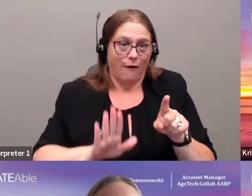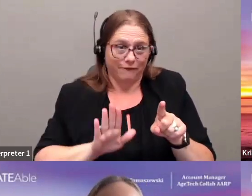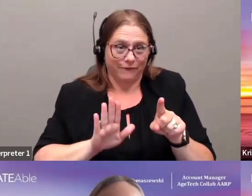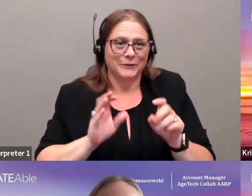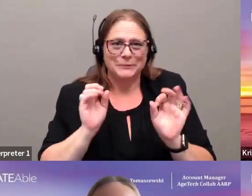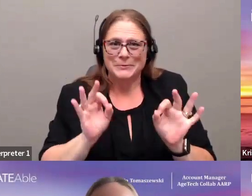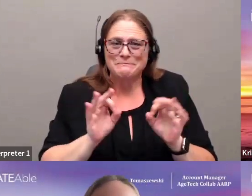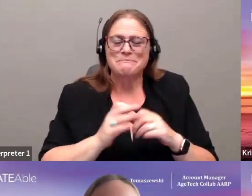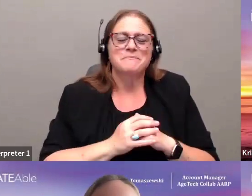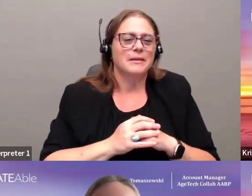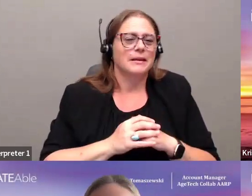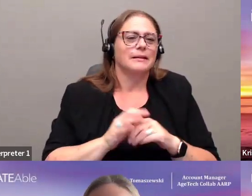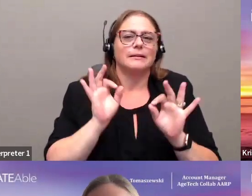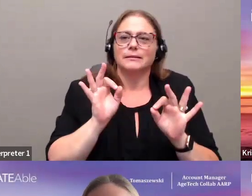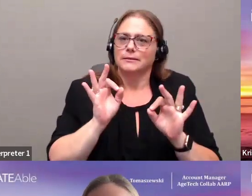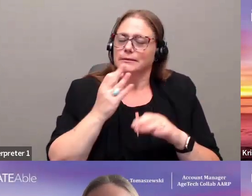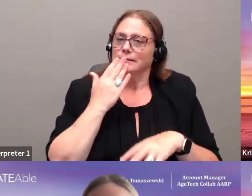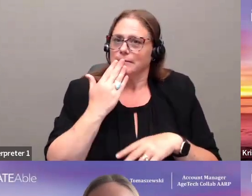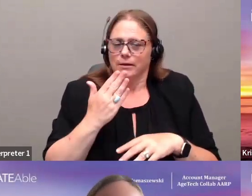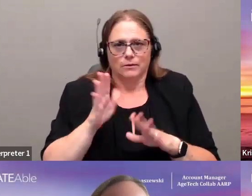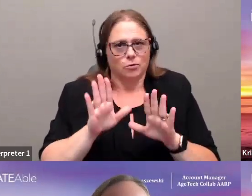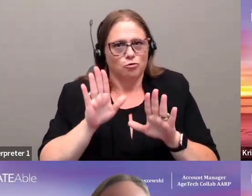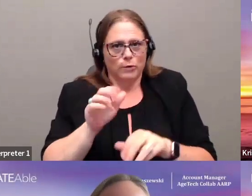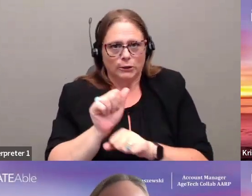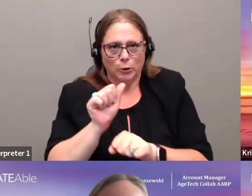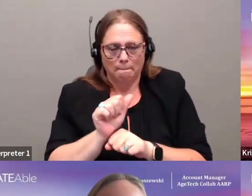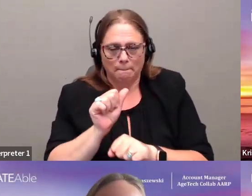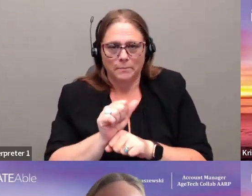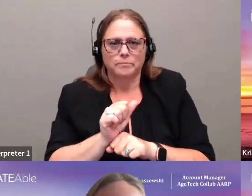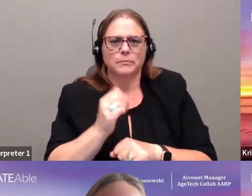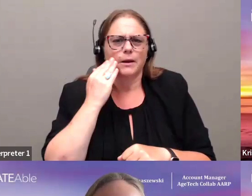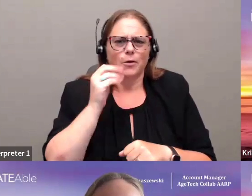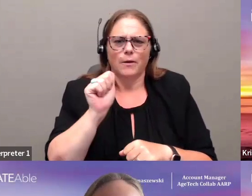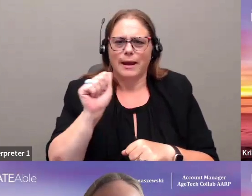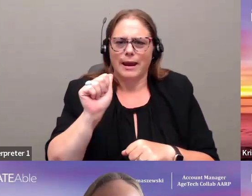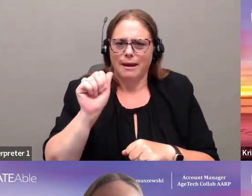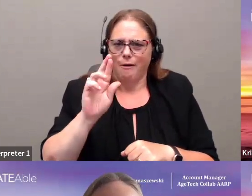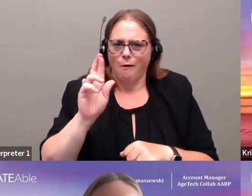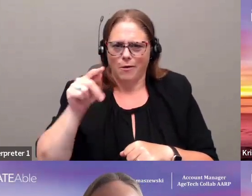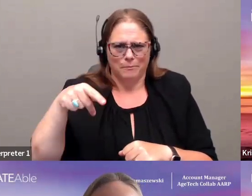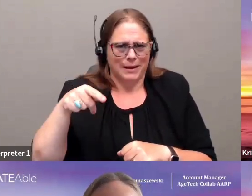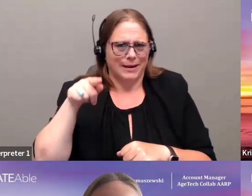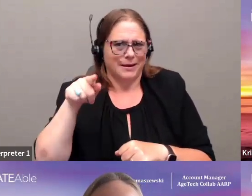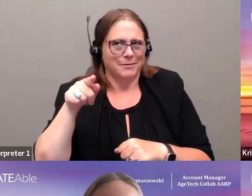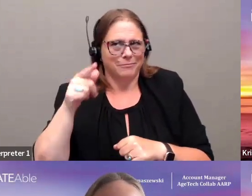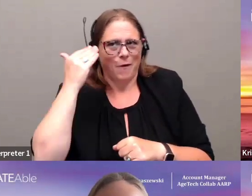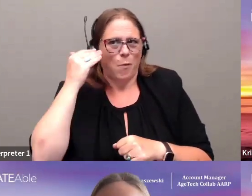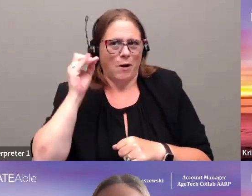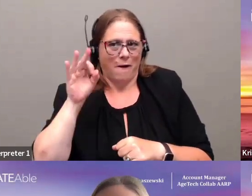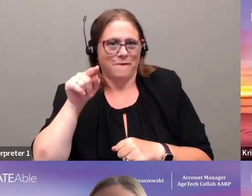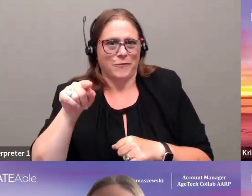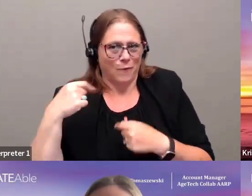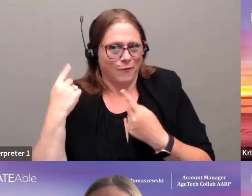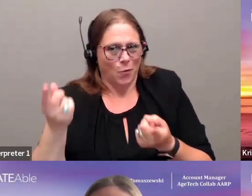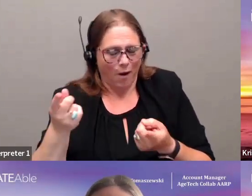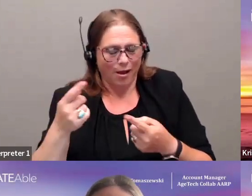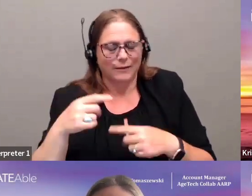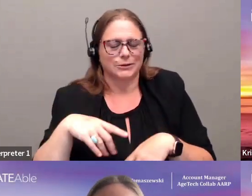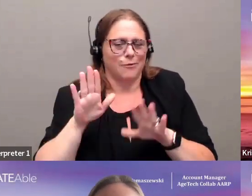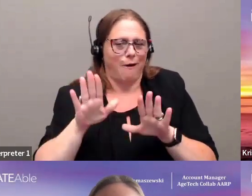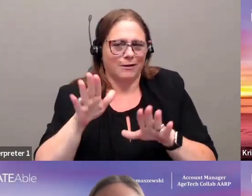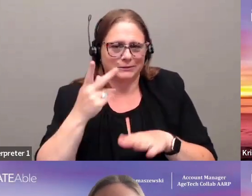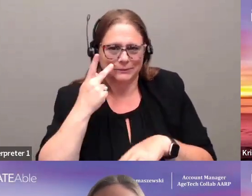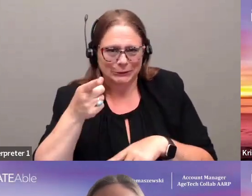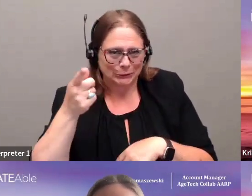thanks so much. Great job. And I know that you've been on AARP's radar for a bit, so it's exciting to see you pitch. My question